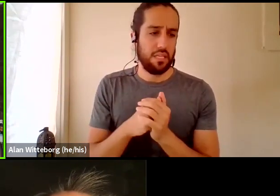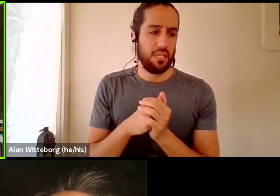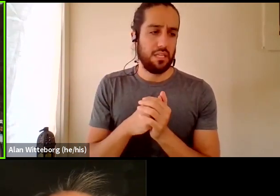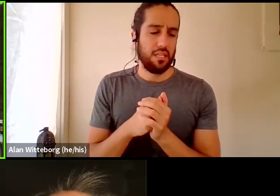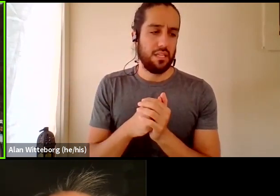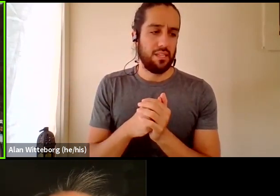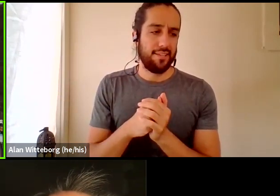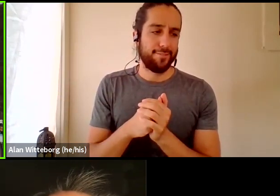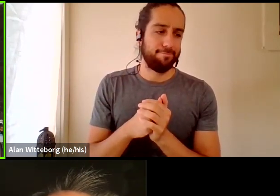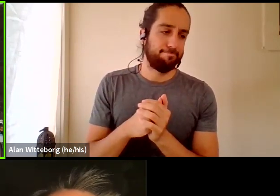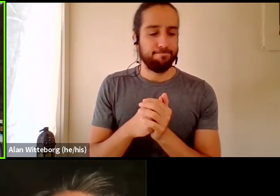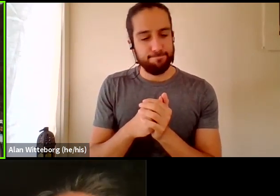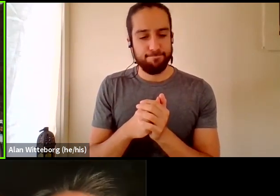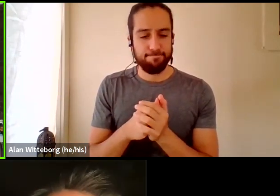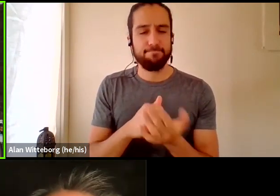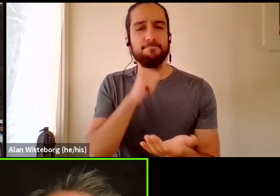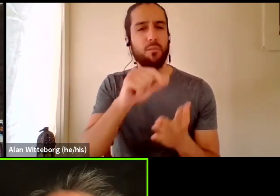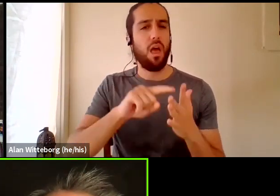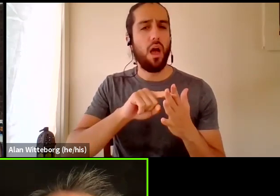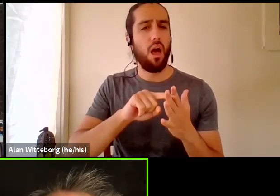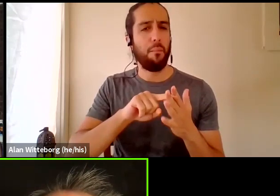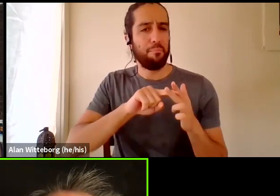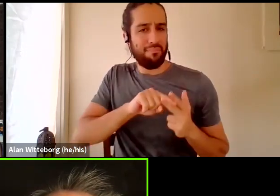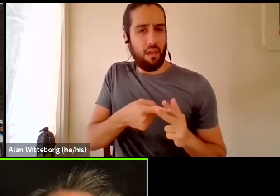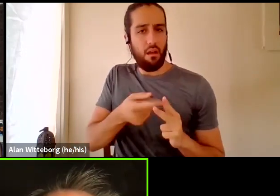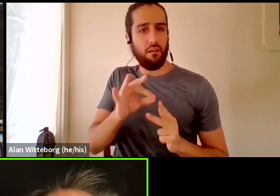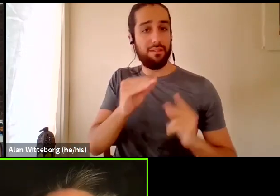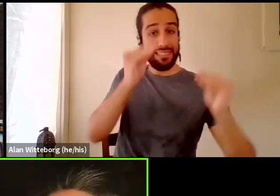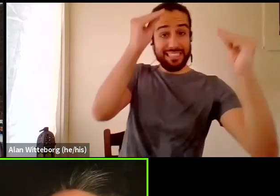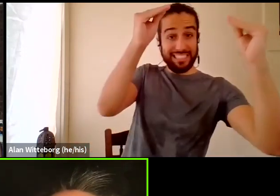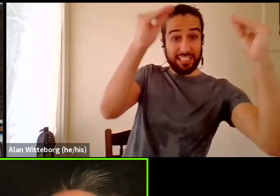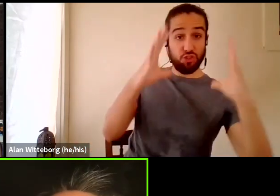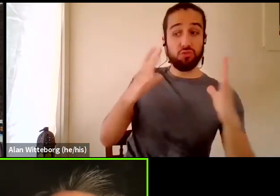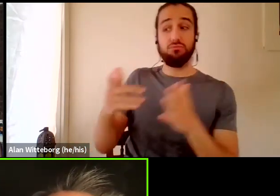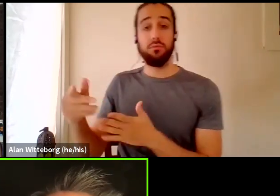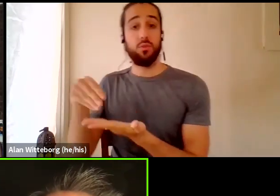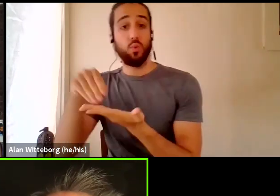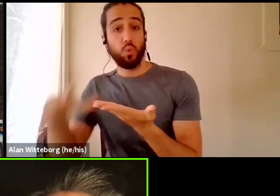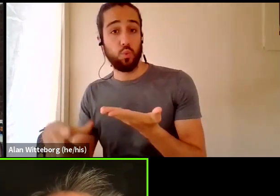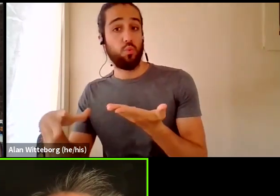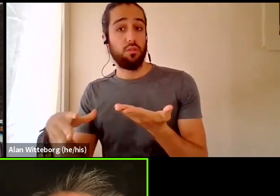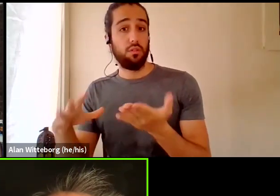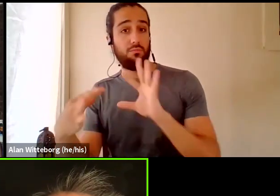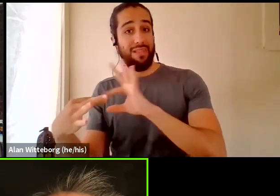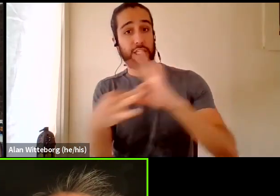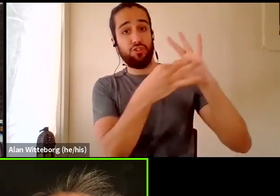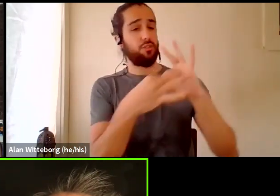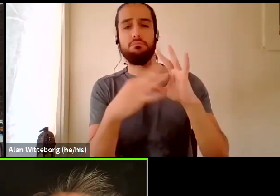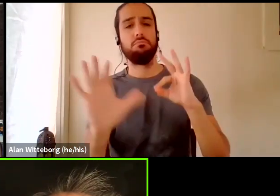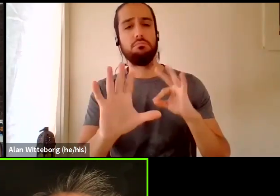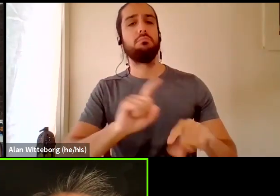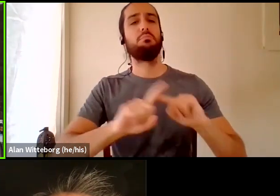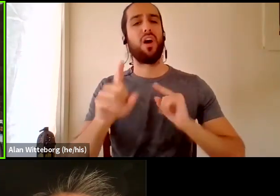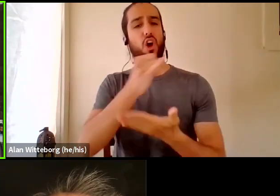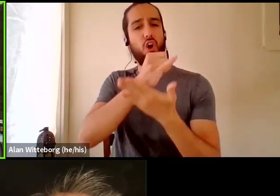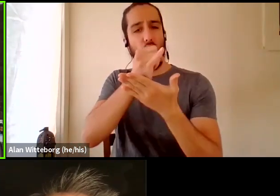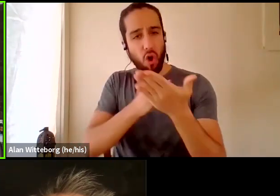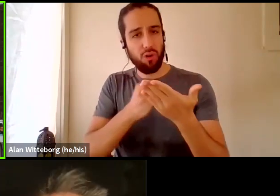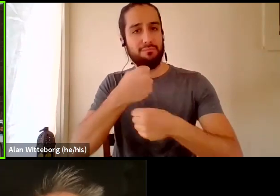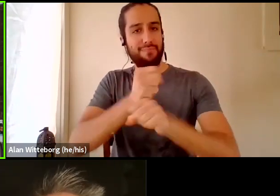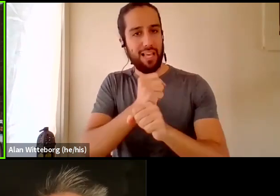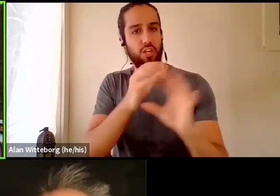not the beginning of a teacher-student relationship, but the beginning of an art-making relationship. Yeah, I also love